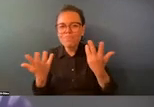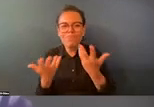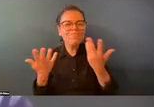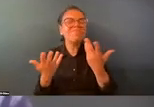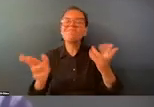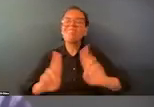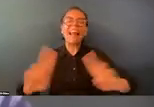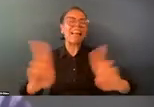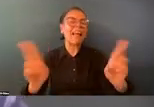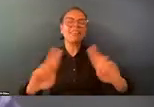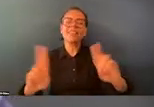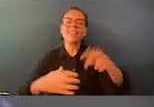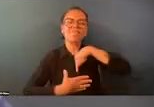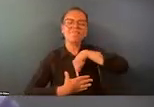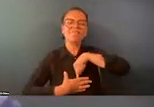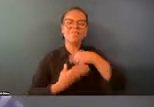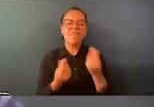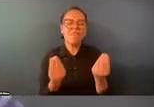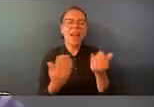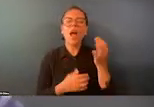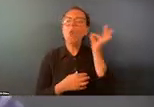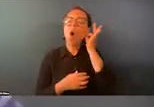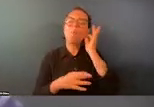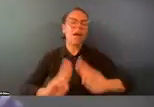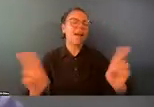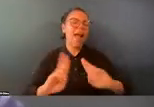it's a decision makers too